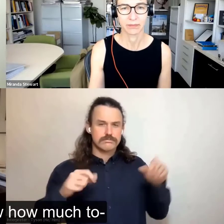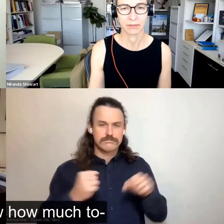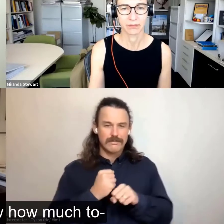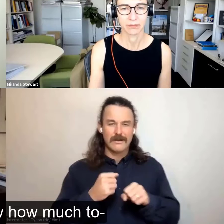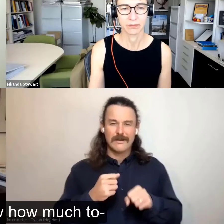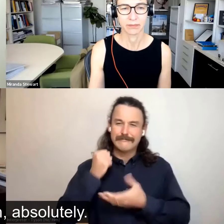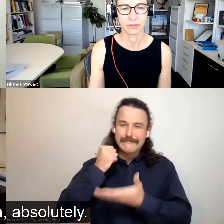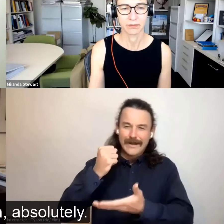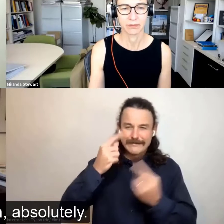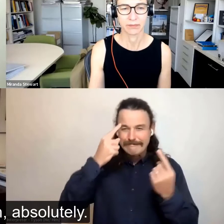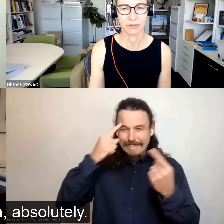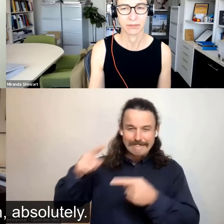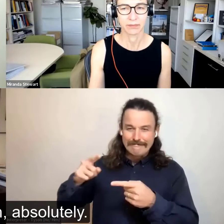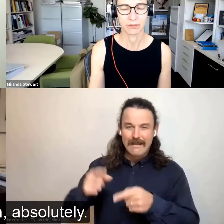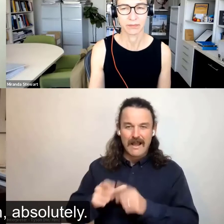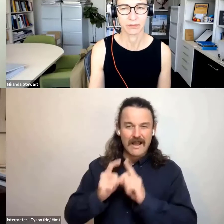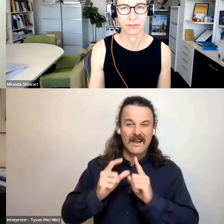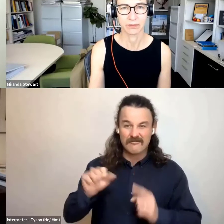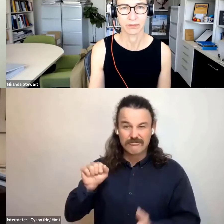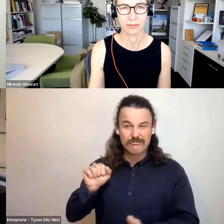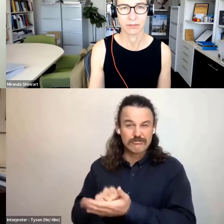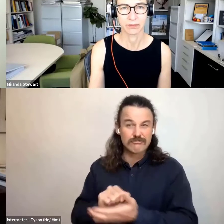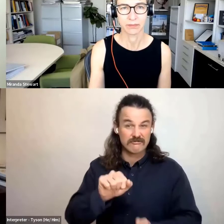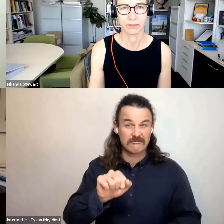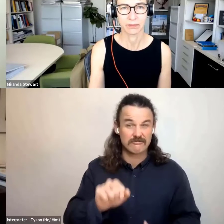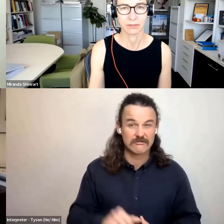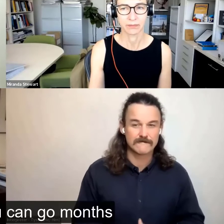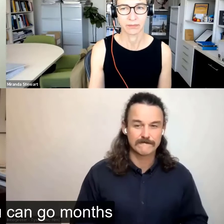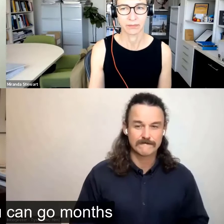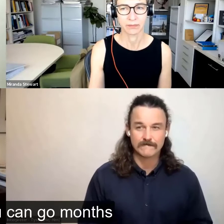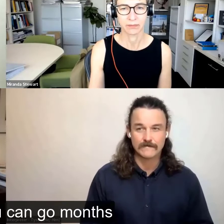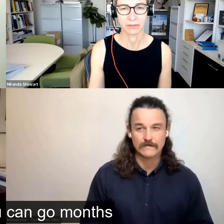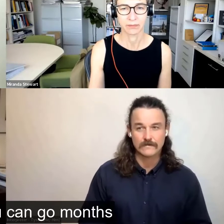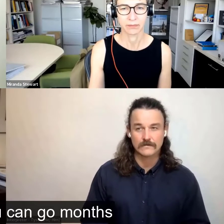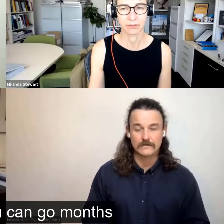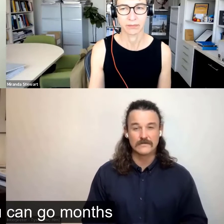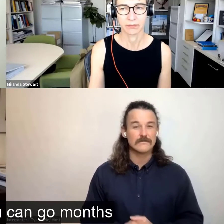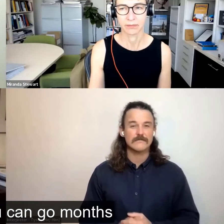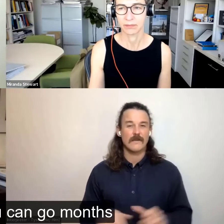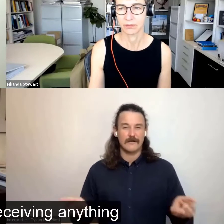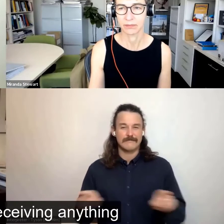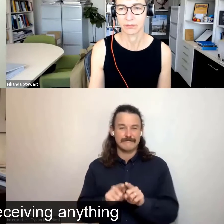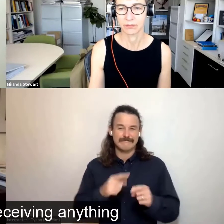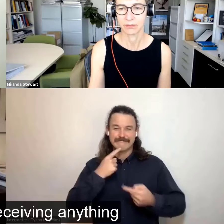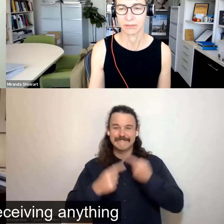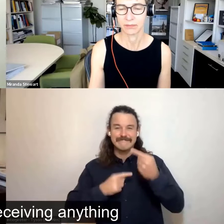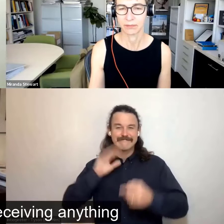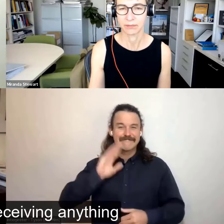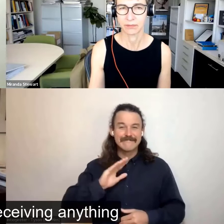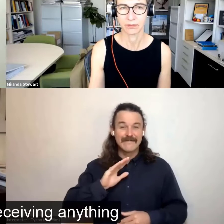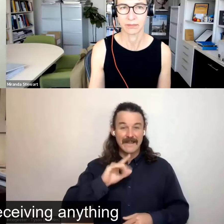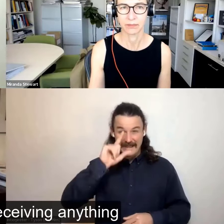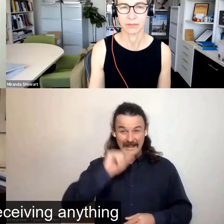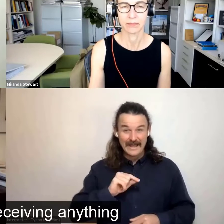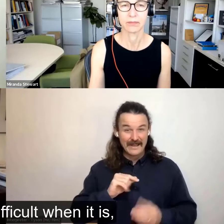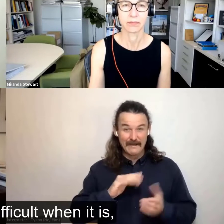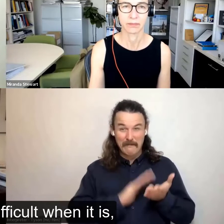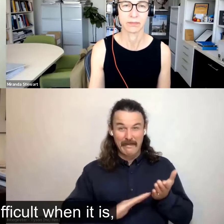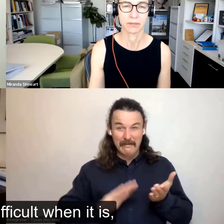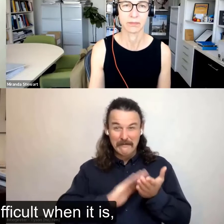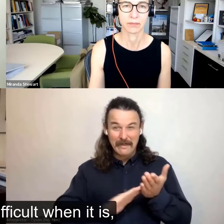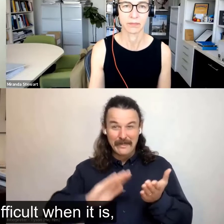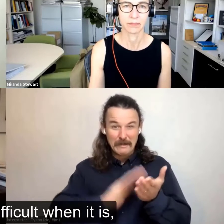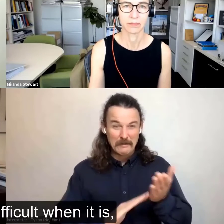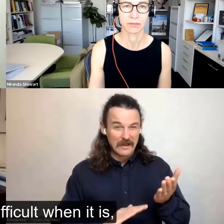know how much. Oh, absolutely. Like I say, you can go months without even receiving anything,